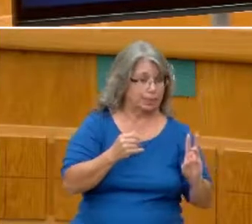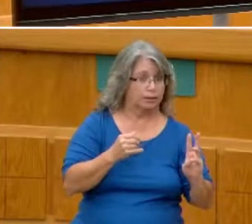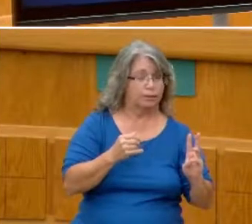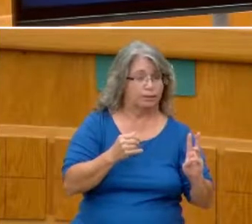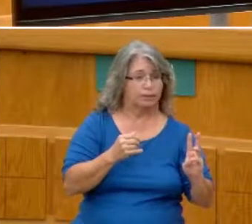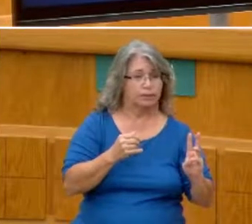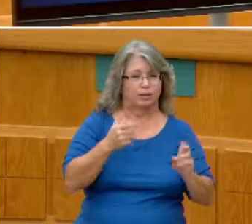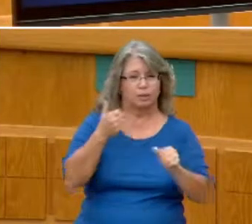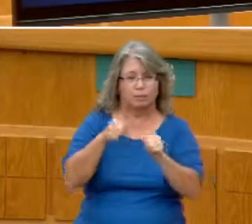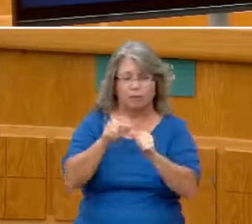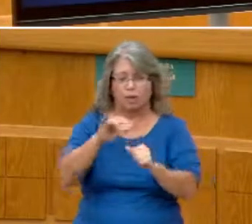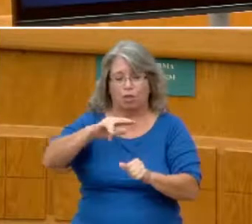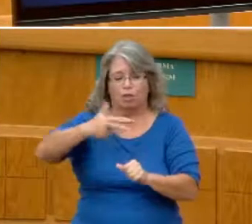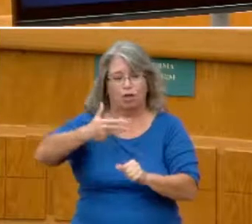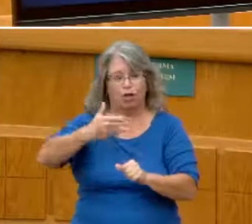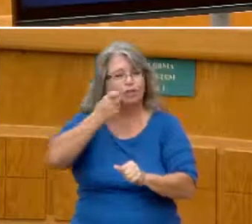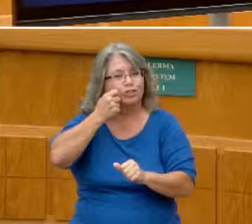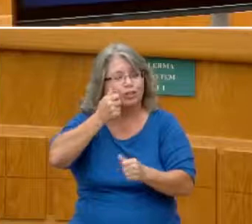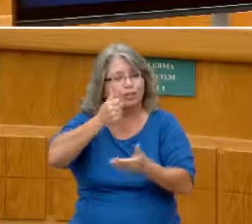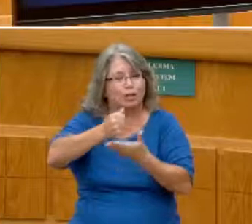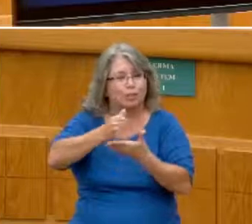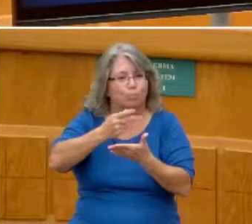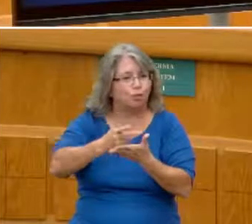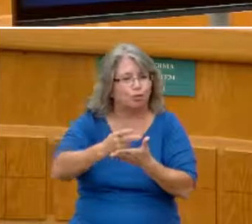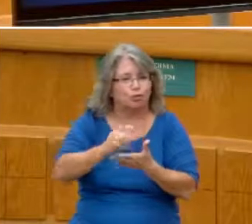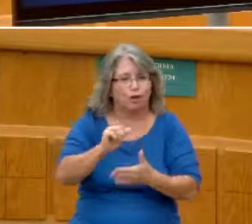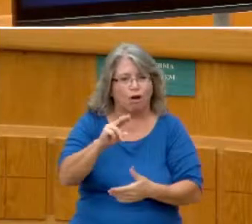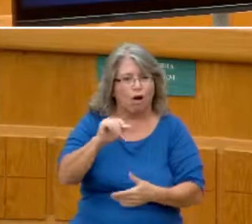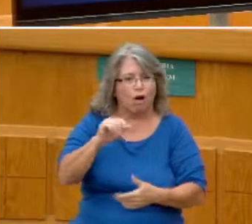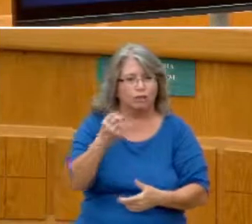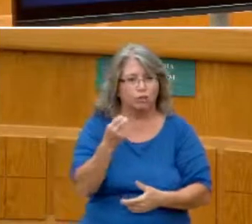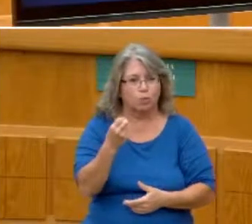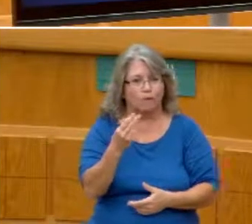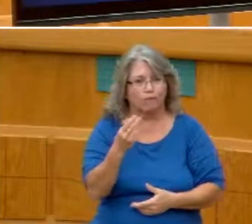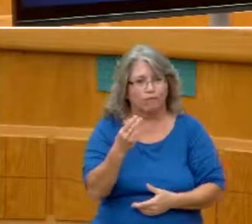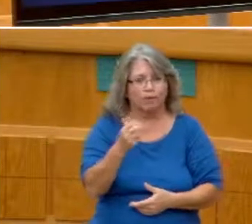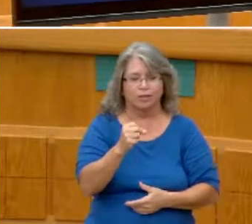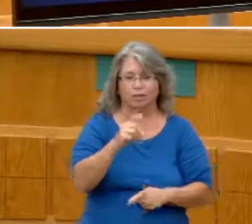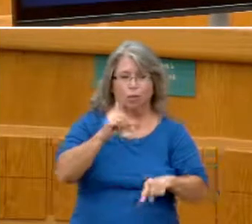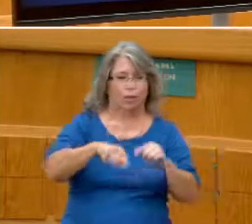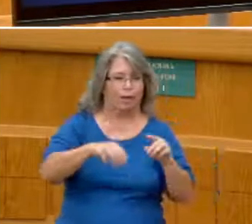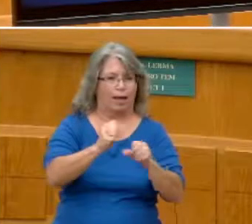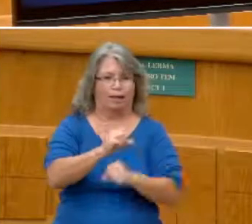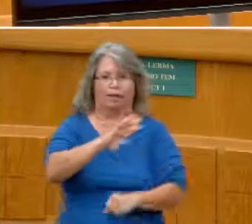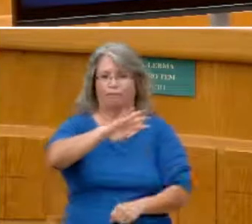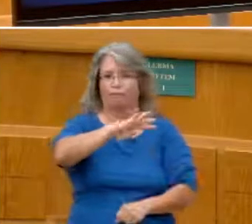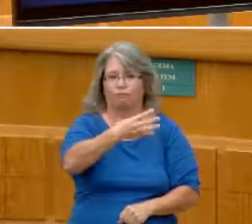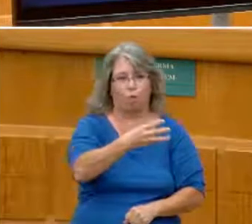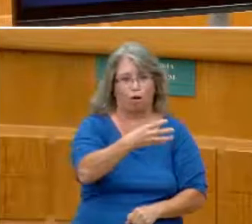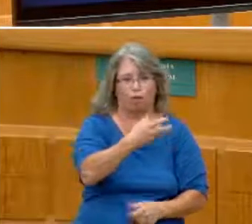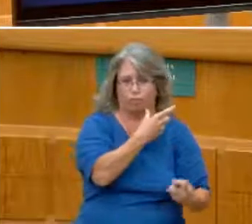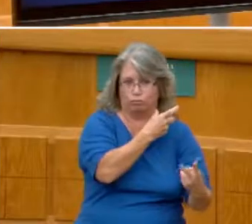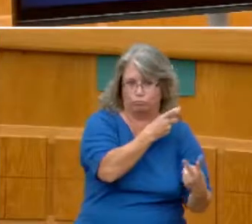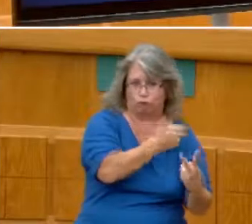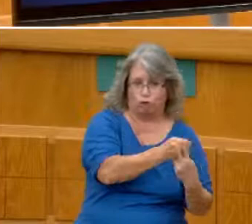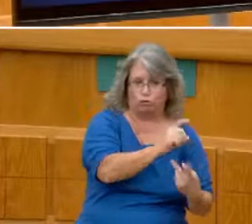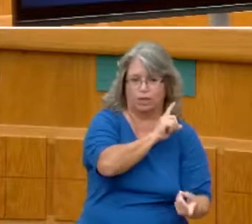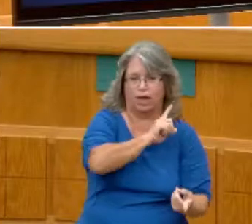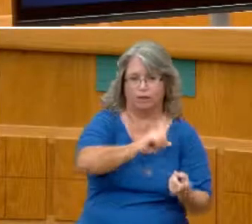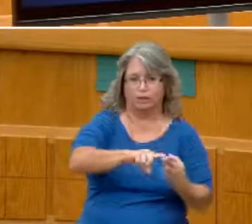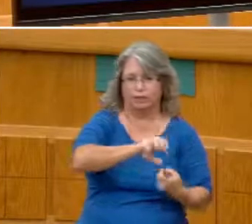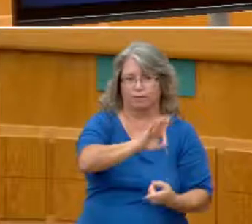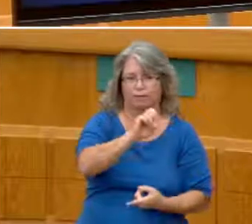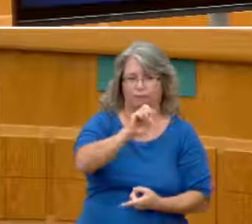on August 12th of 2021. So no fourth doses should be given out until February of 2022.